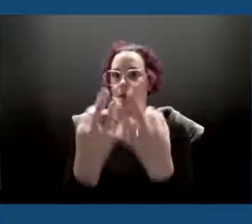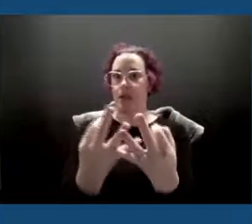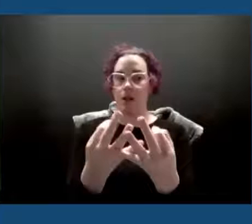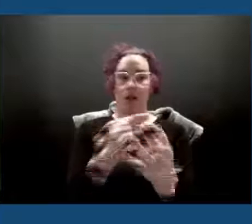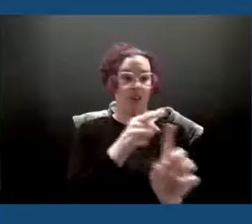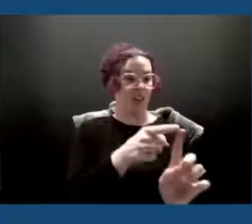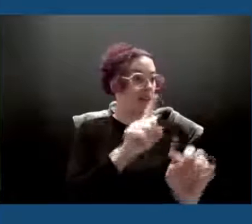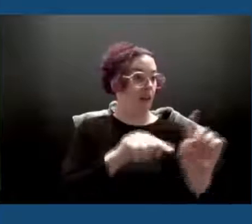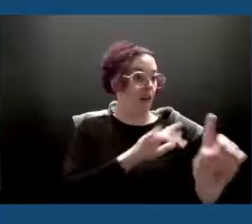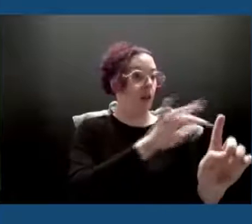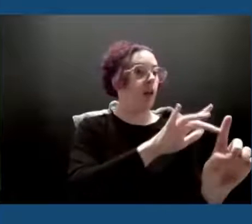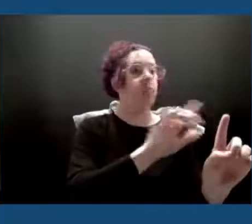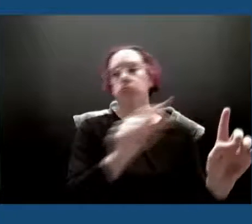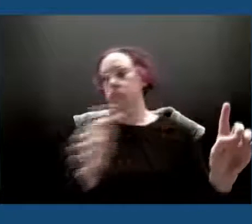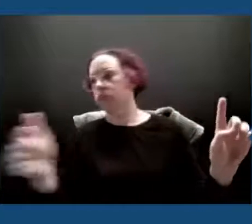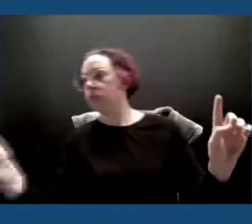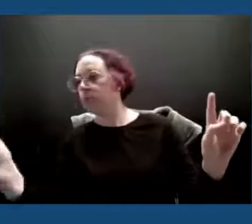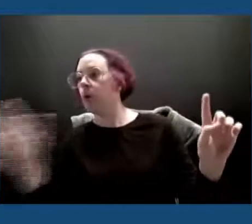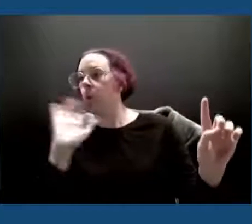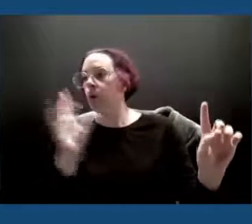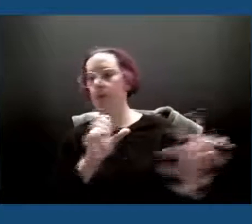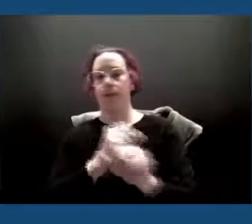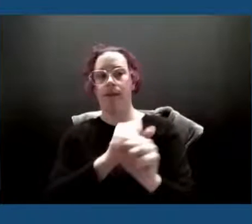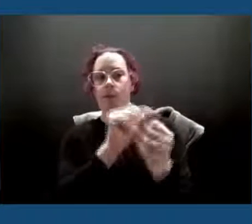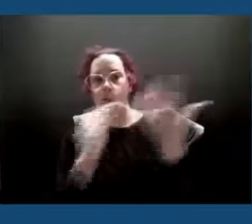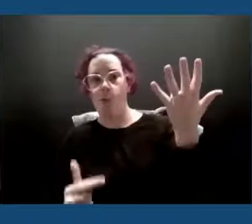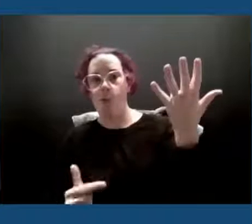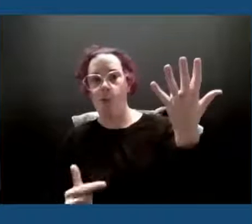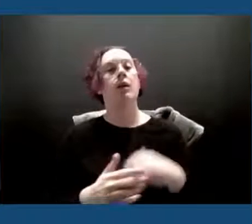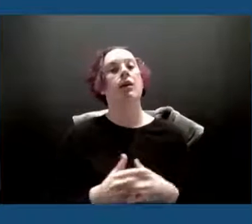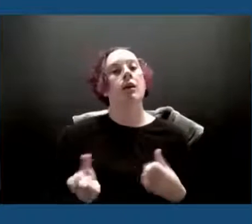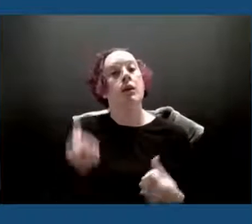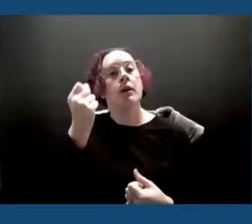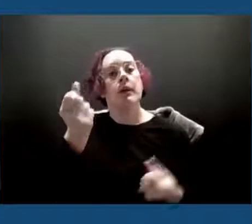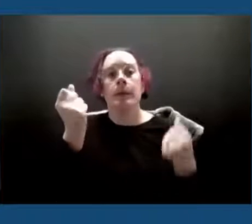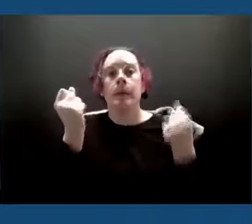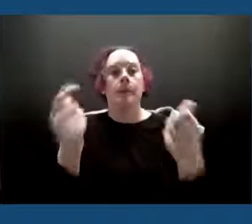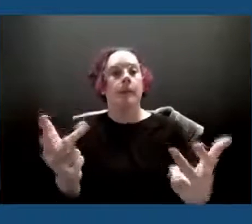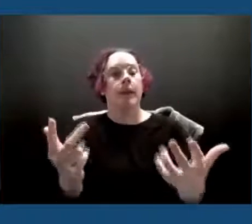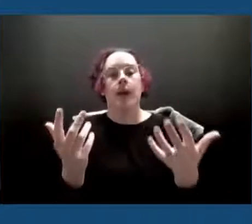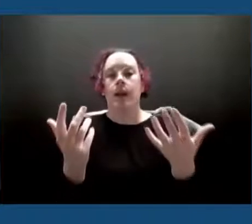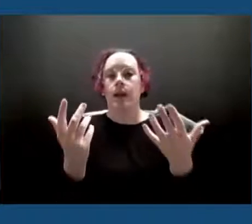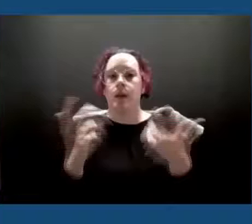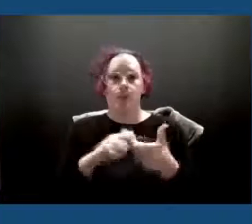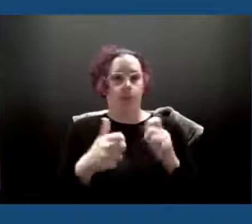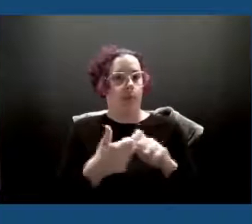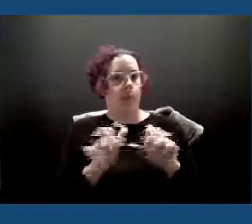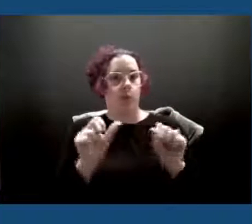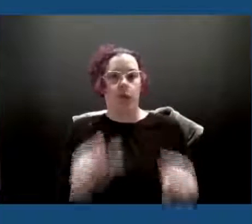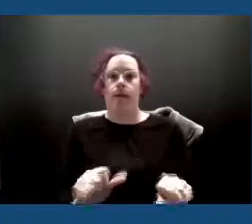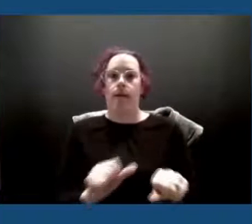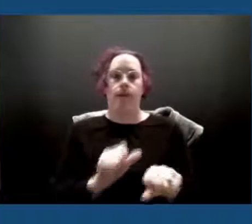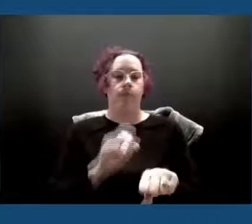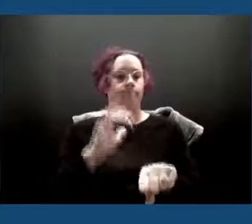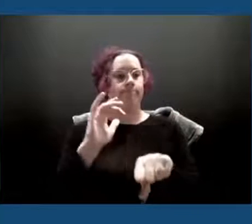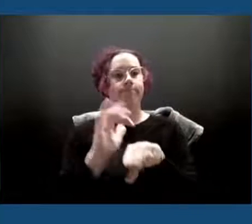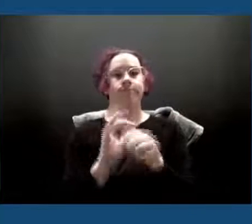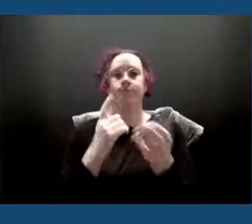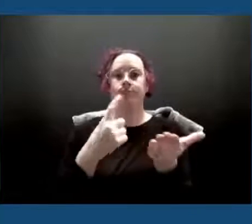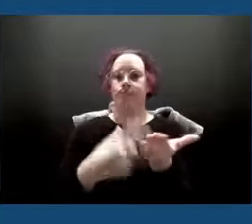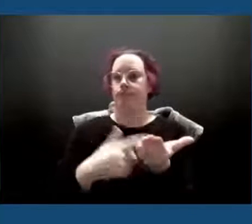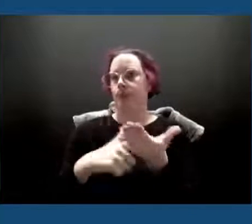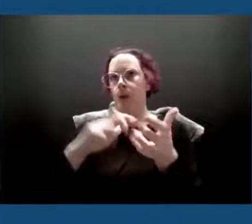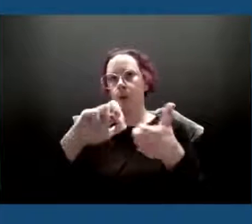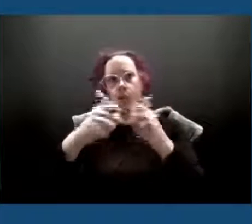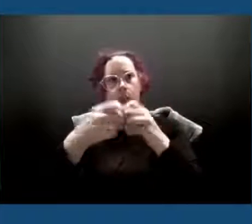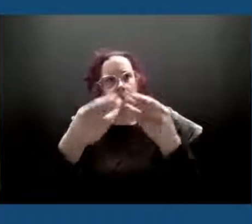abuse. There are many issues that we get to touch and that we get to help problem solve